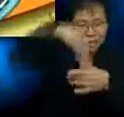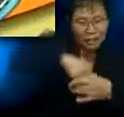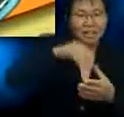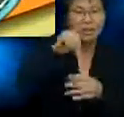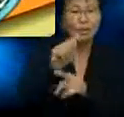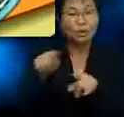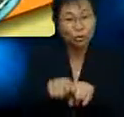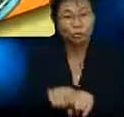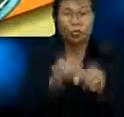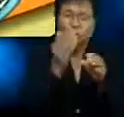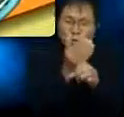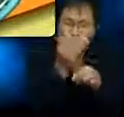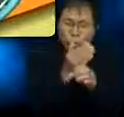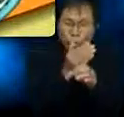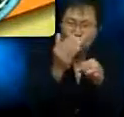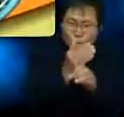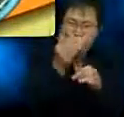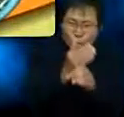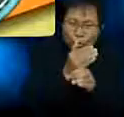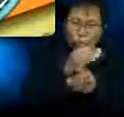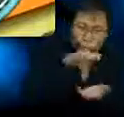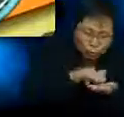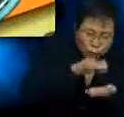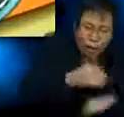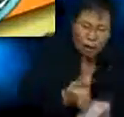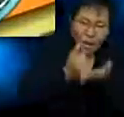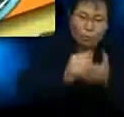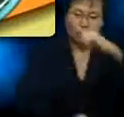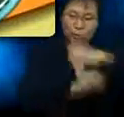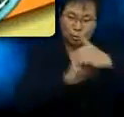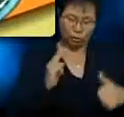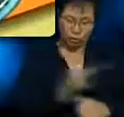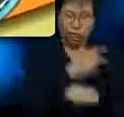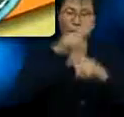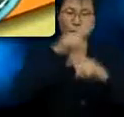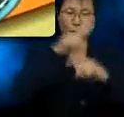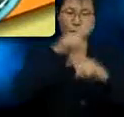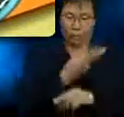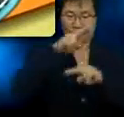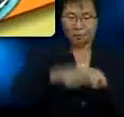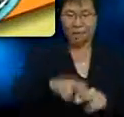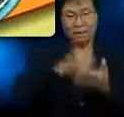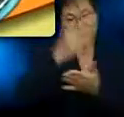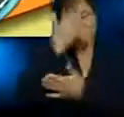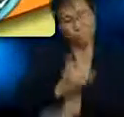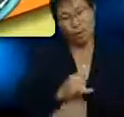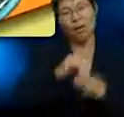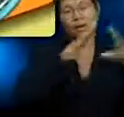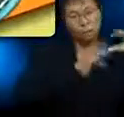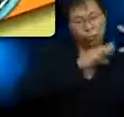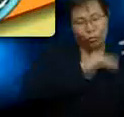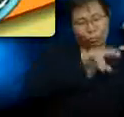The small springs in the sofa help to support us when we sit. That's why sofas